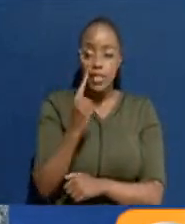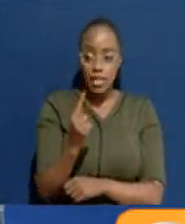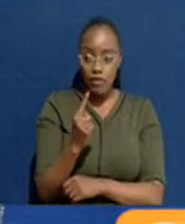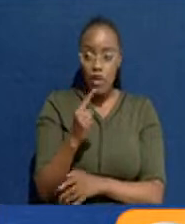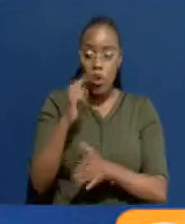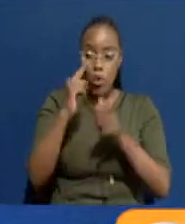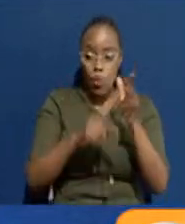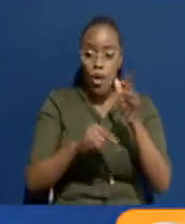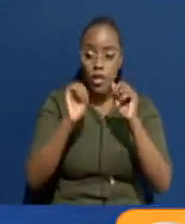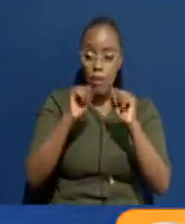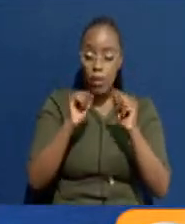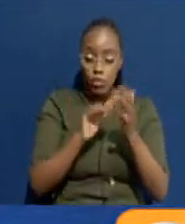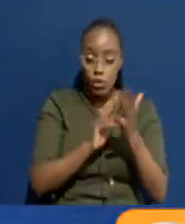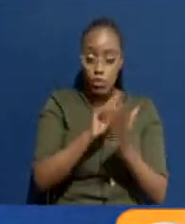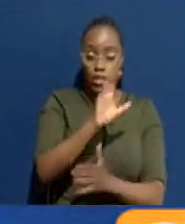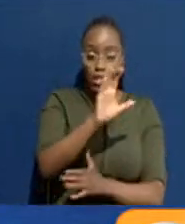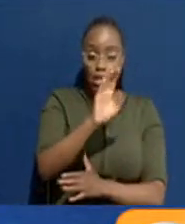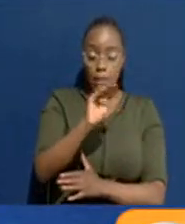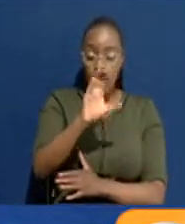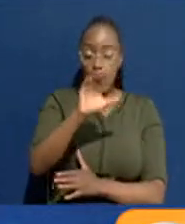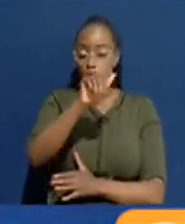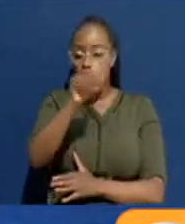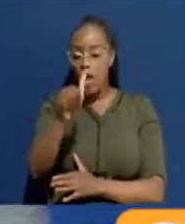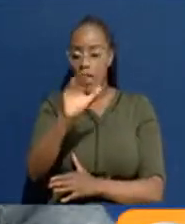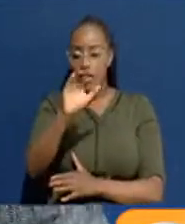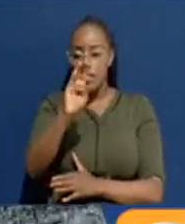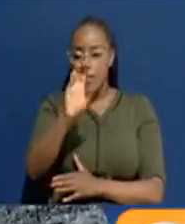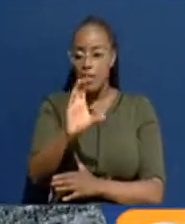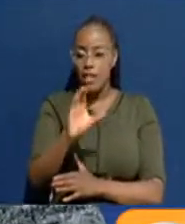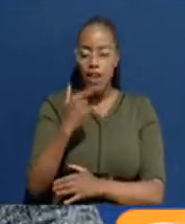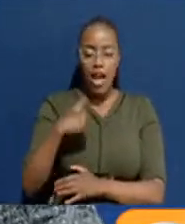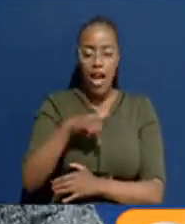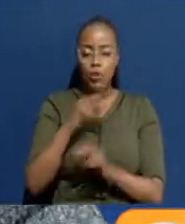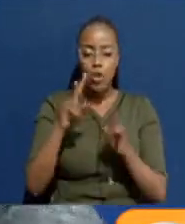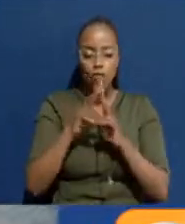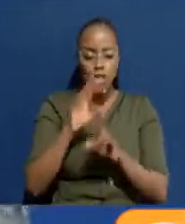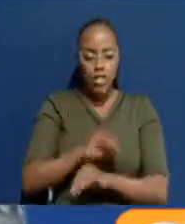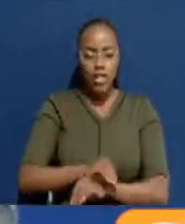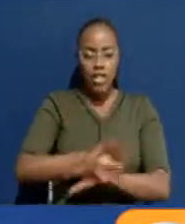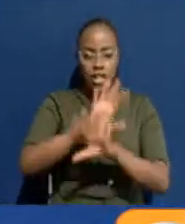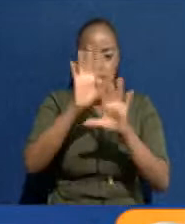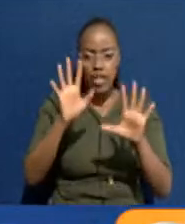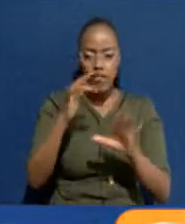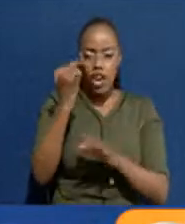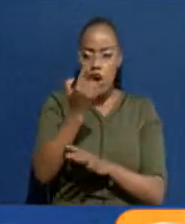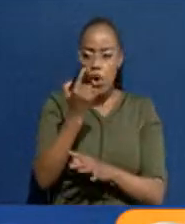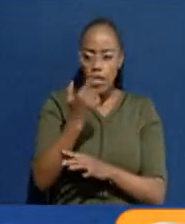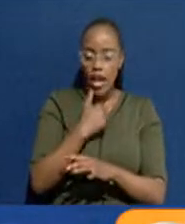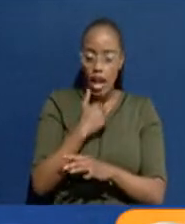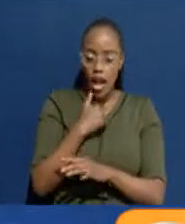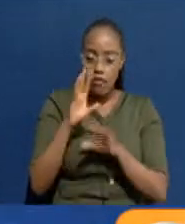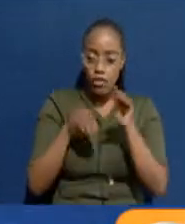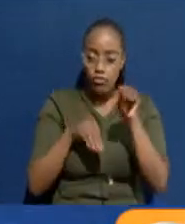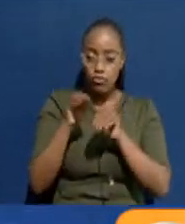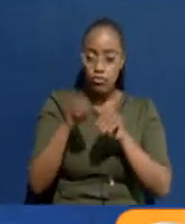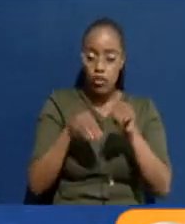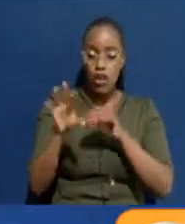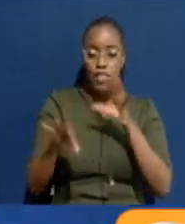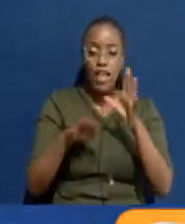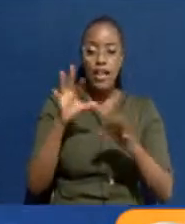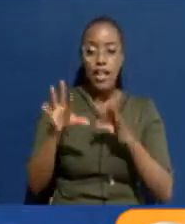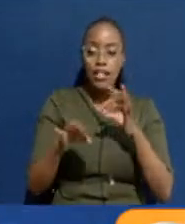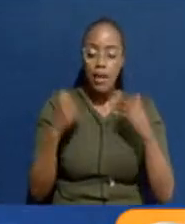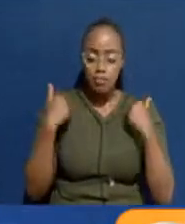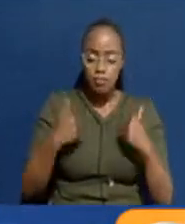what will go into CBC or other alternatives. Yeah. And we were very clear. When UNICEF conducted the cost-benefit analysis, I